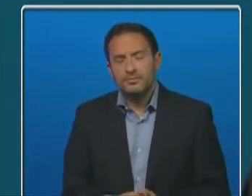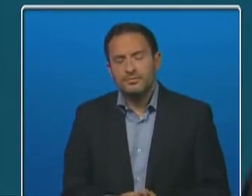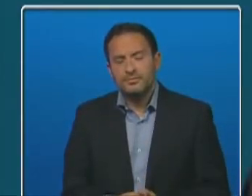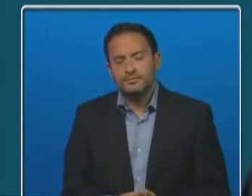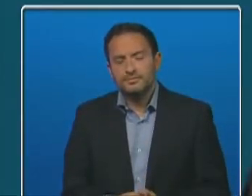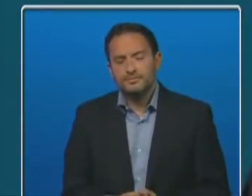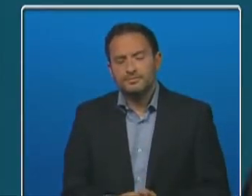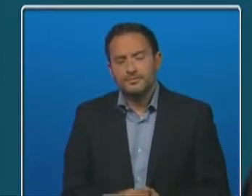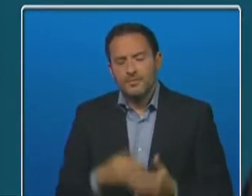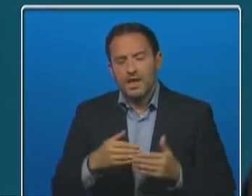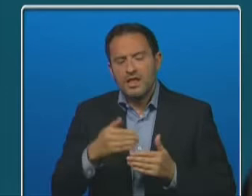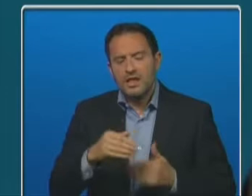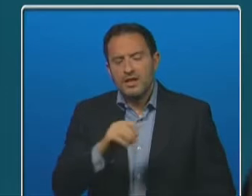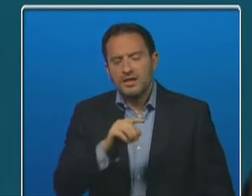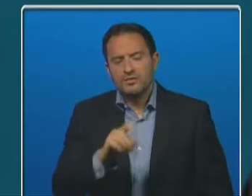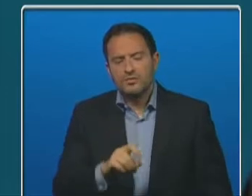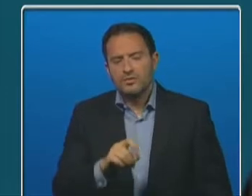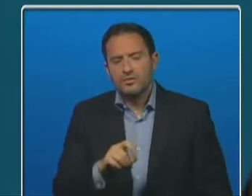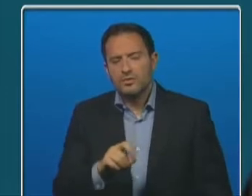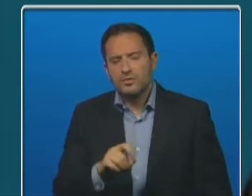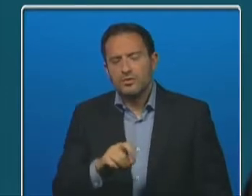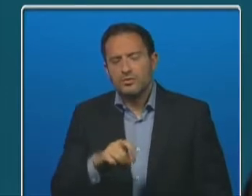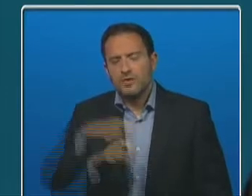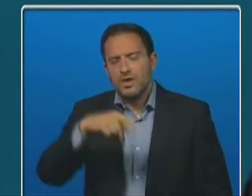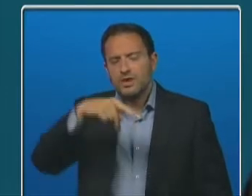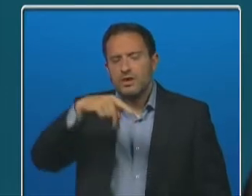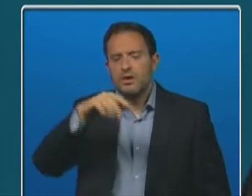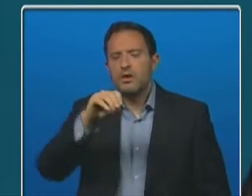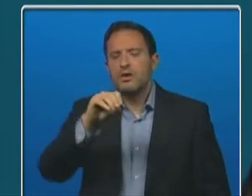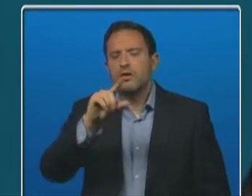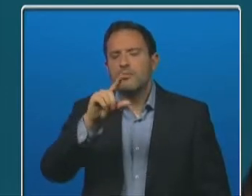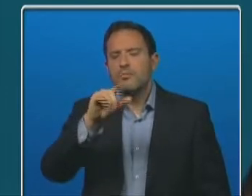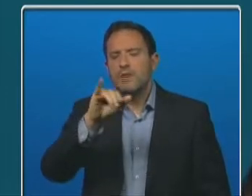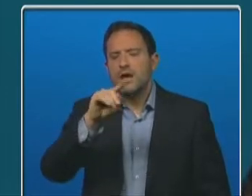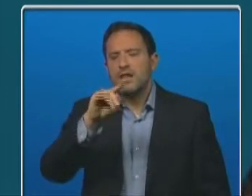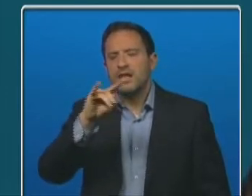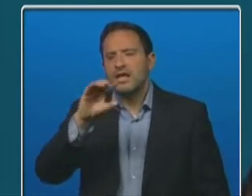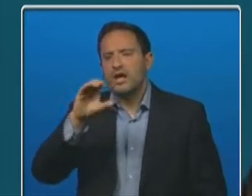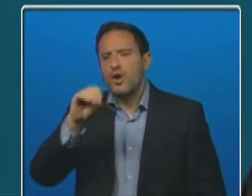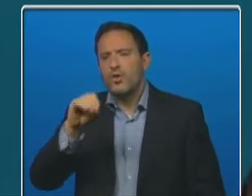Our next question comes from Zach Monteller with Politico. Your line is open.